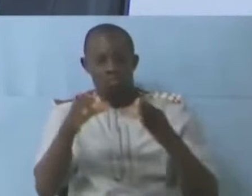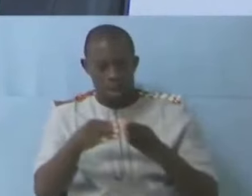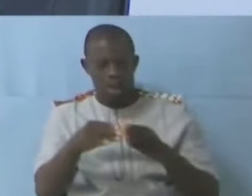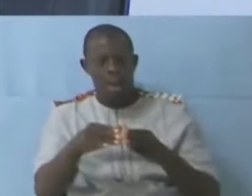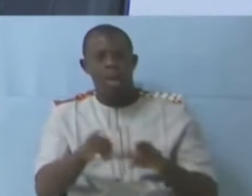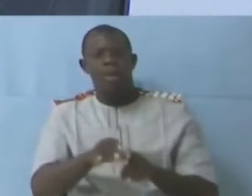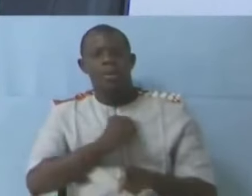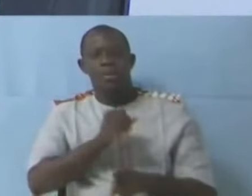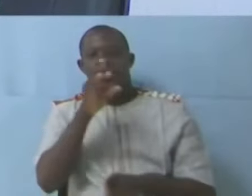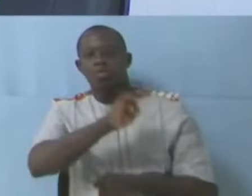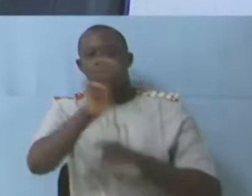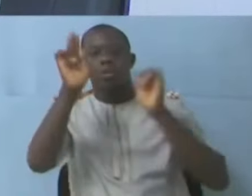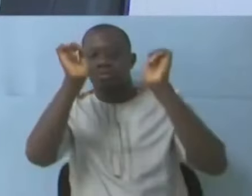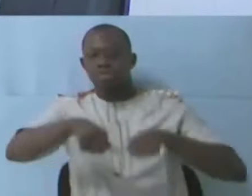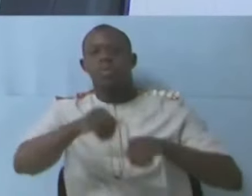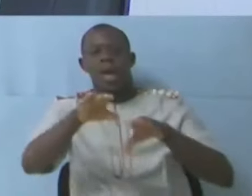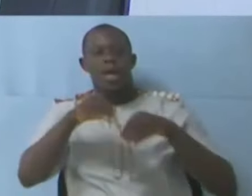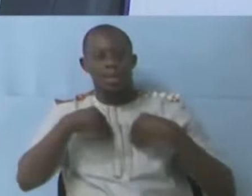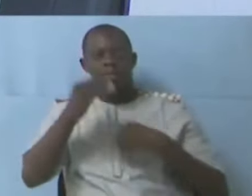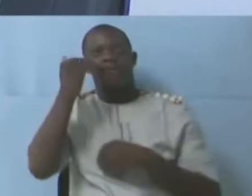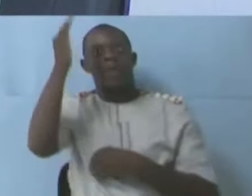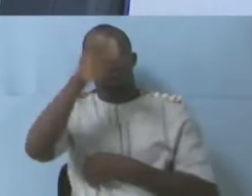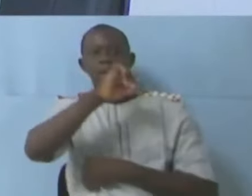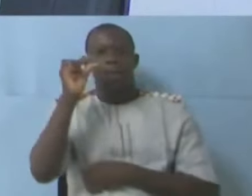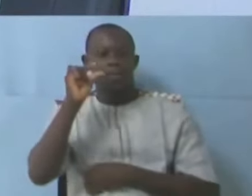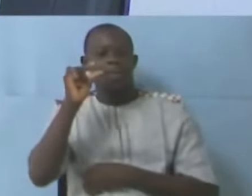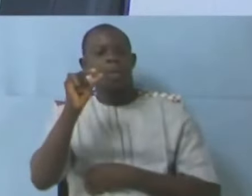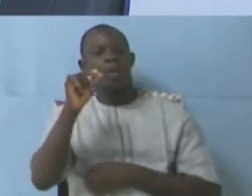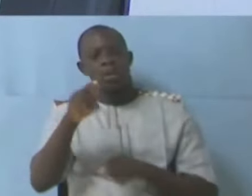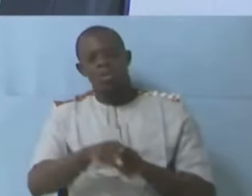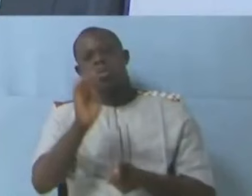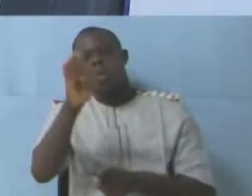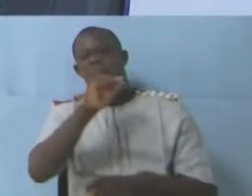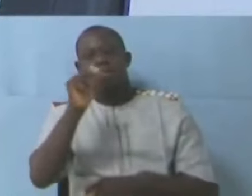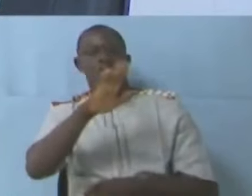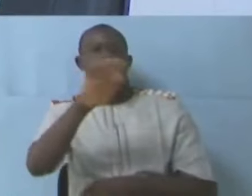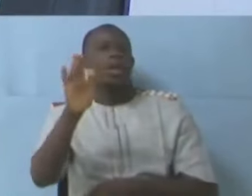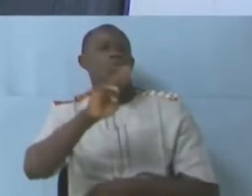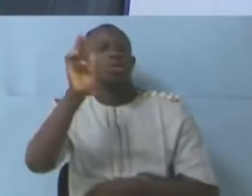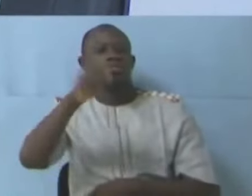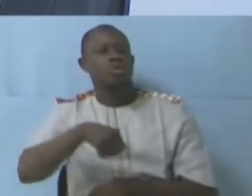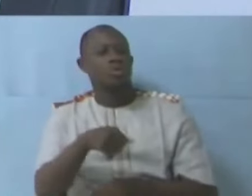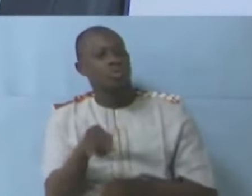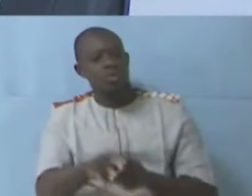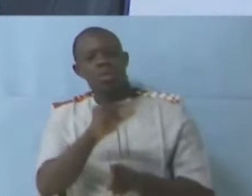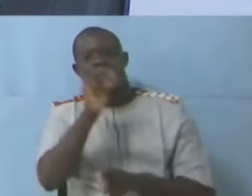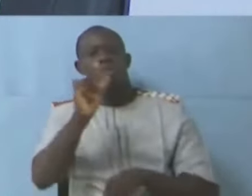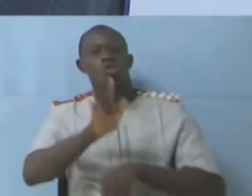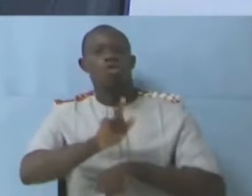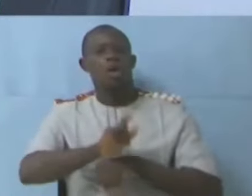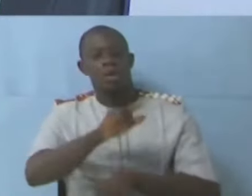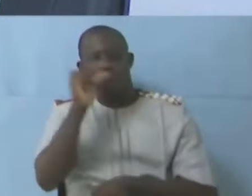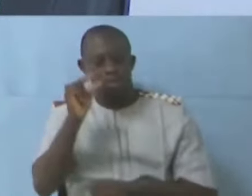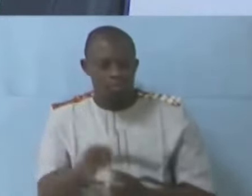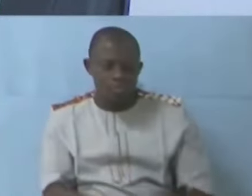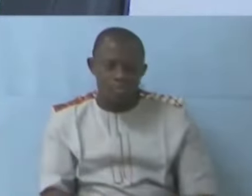said that he will not surrender. Father Naturam, what we call it as Serembe. He refused. I forgot his name, but we jokingly call him Serembe. Sila